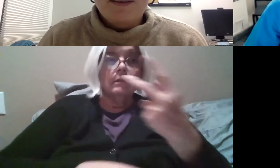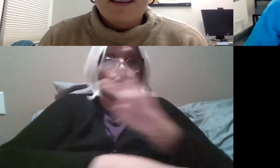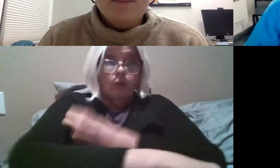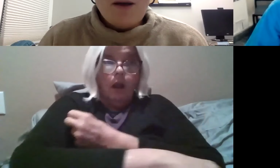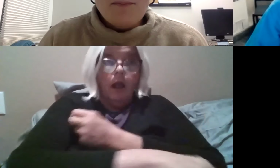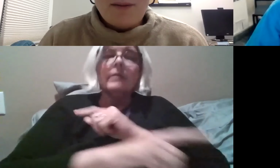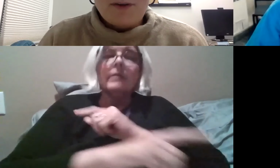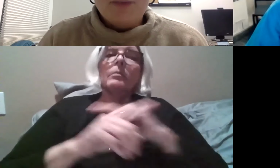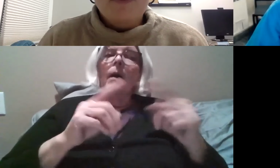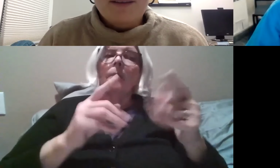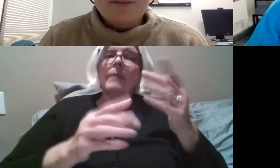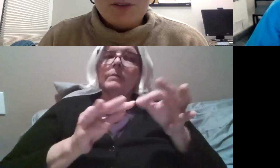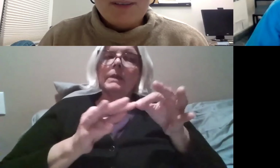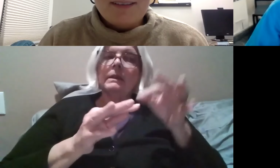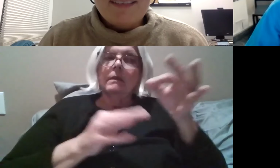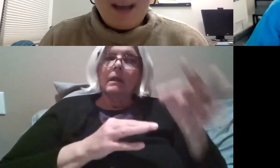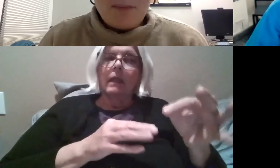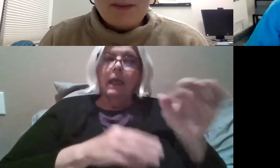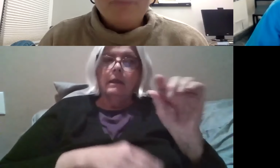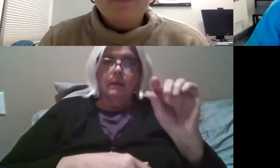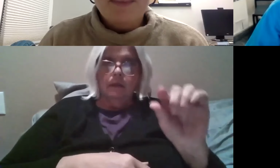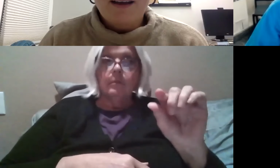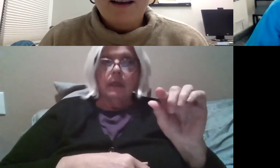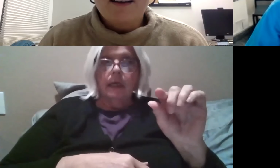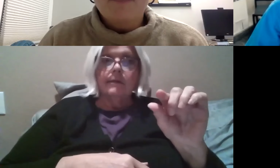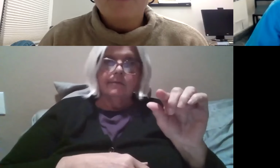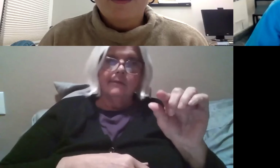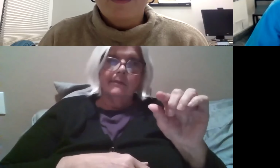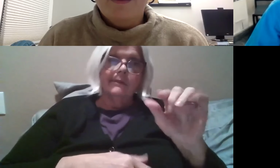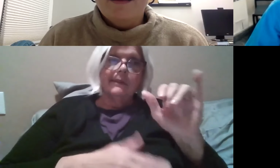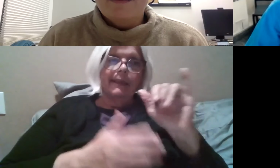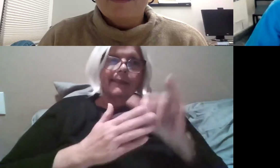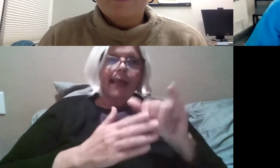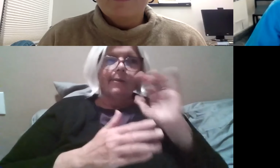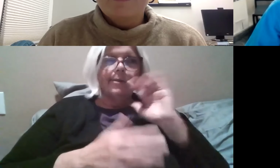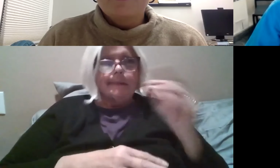That would be a bummer, but I'm sure it does happen.